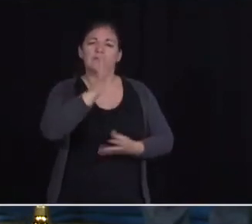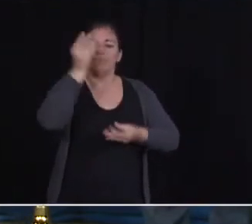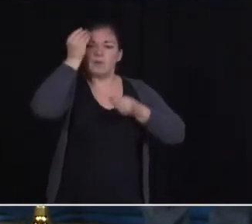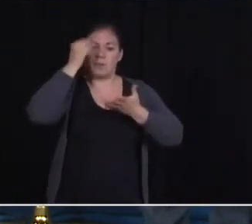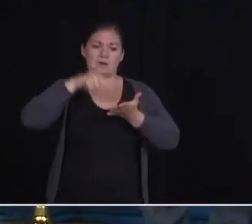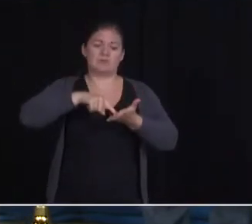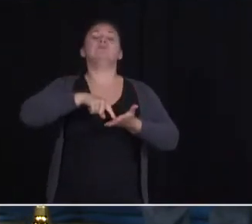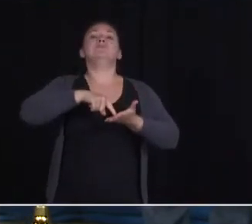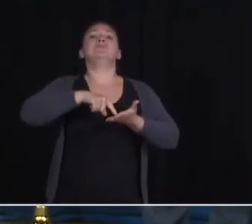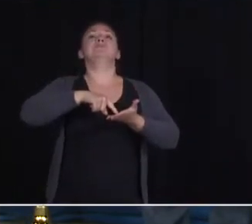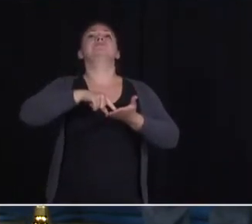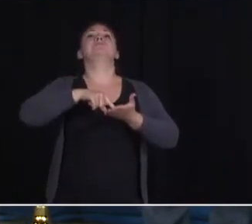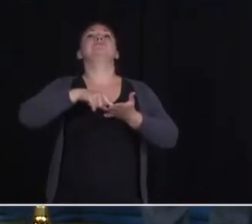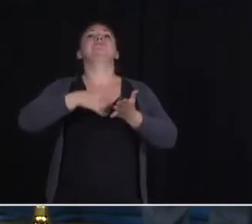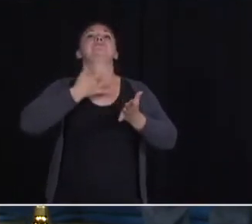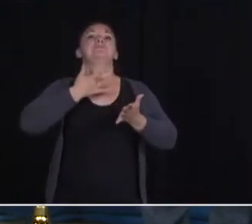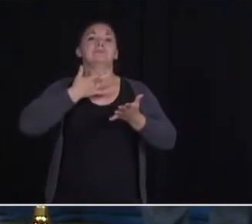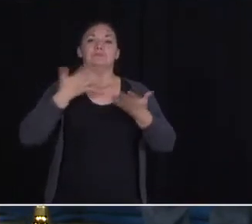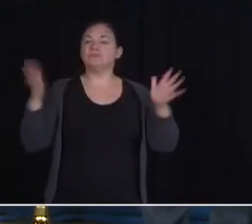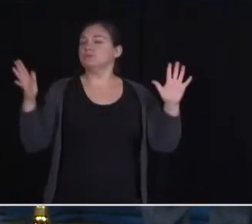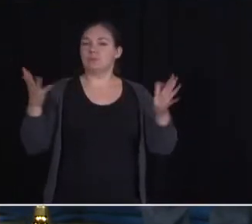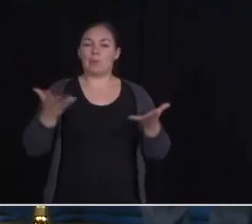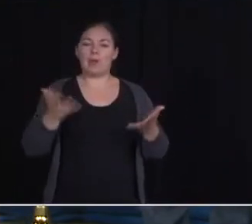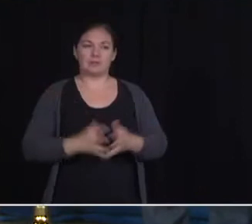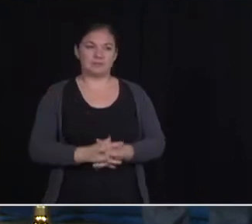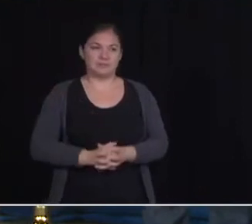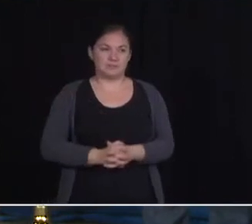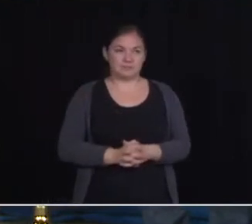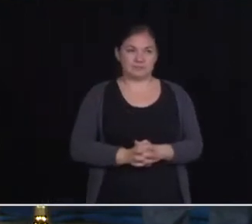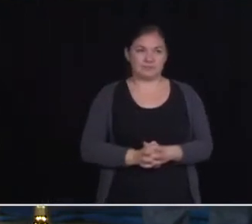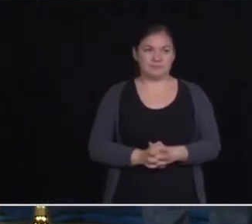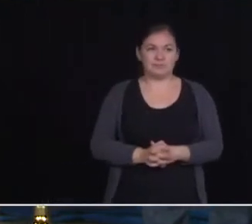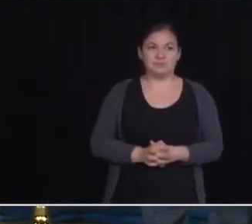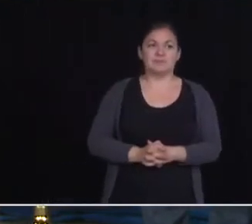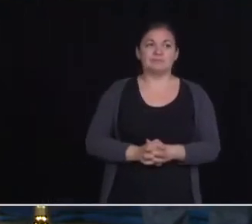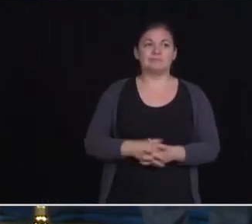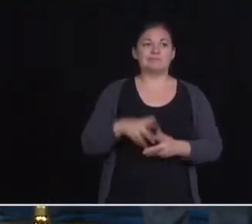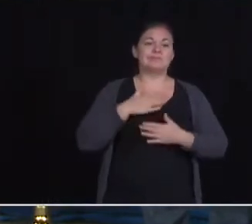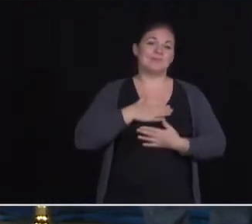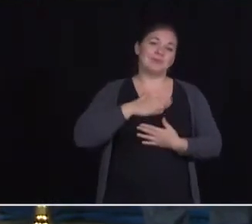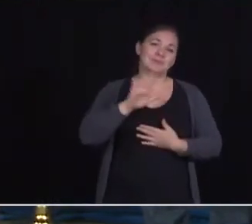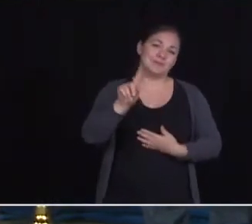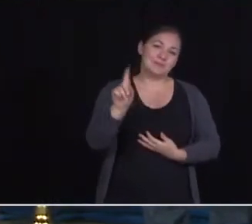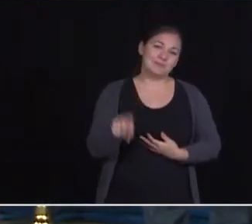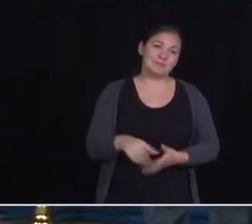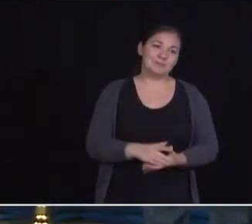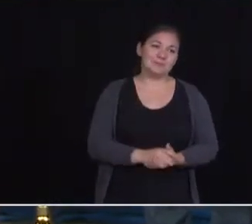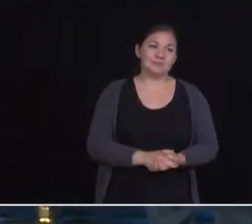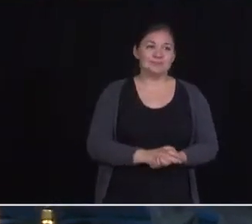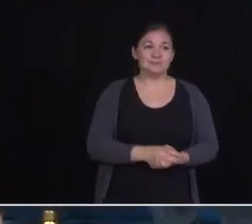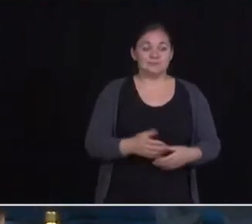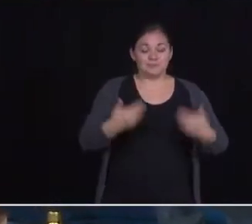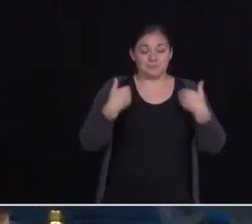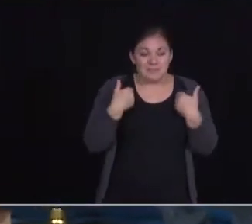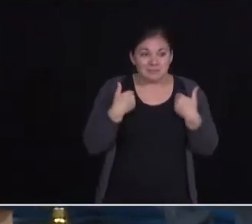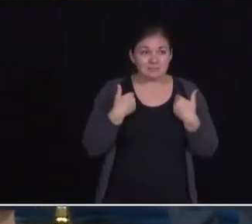appreciate the question, Travis. Just like yourself and everyone in this room, everyone I'm talking to at home has their favorite